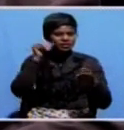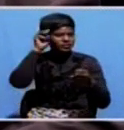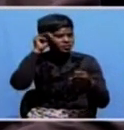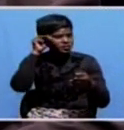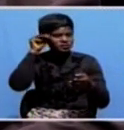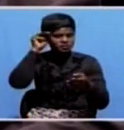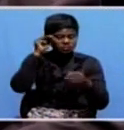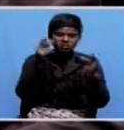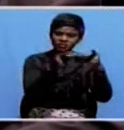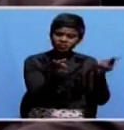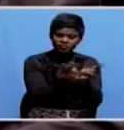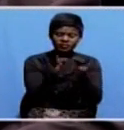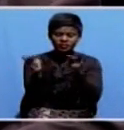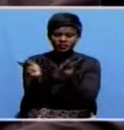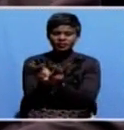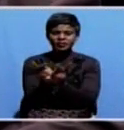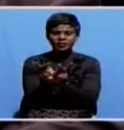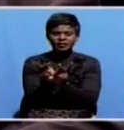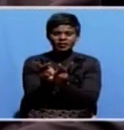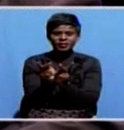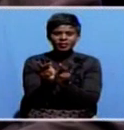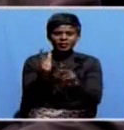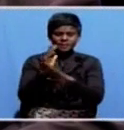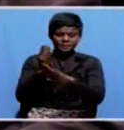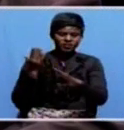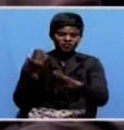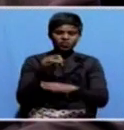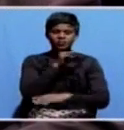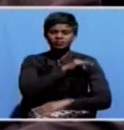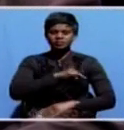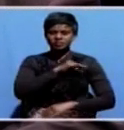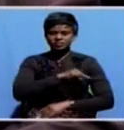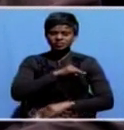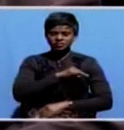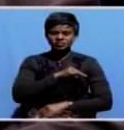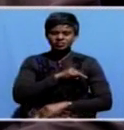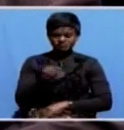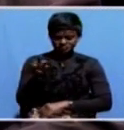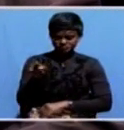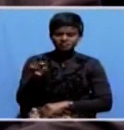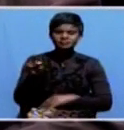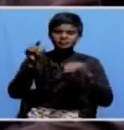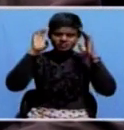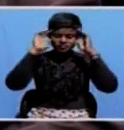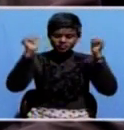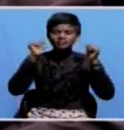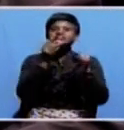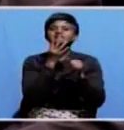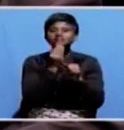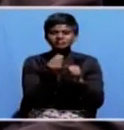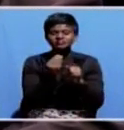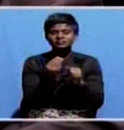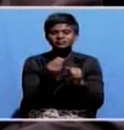positions, the foreign missions, it was President Chiluba. And